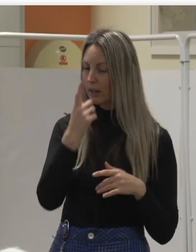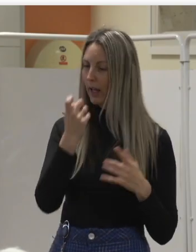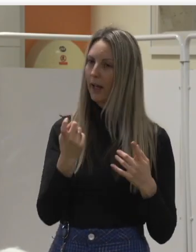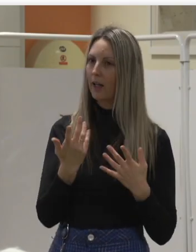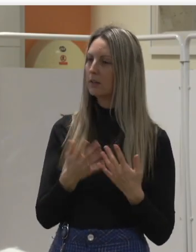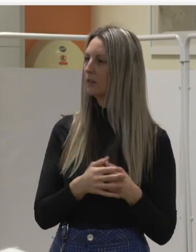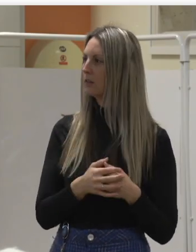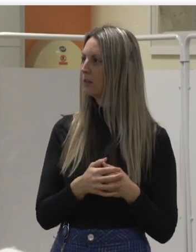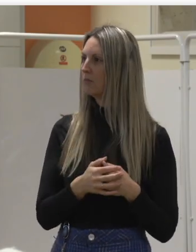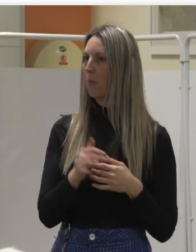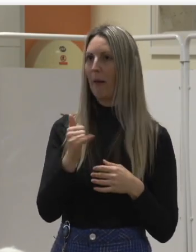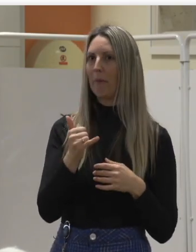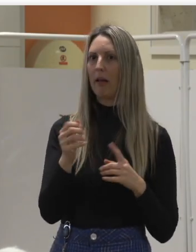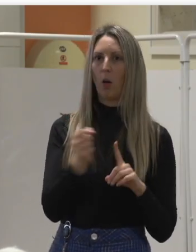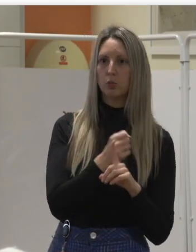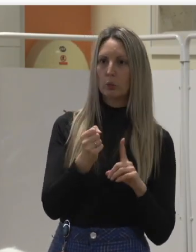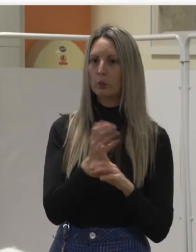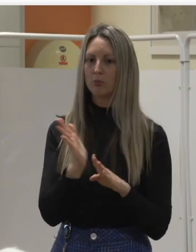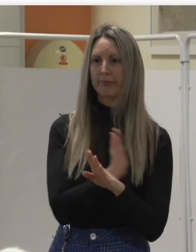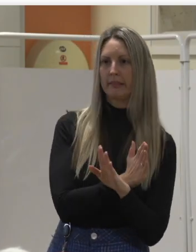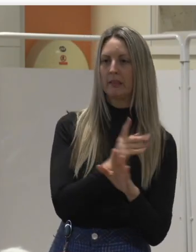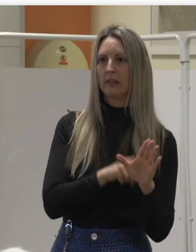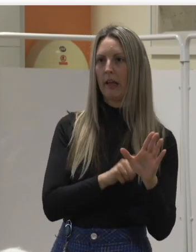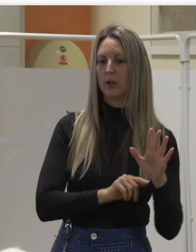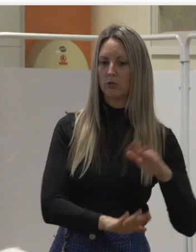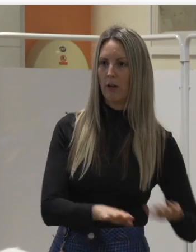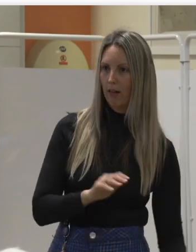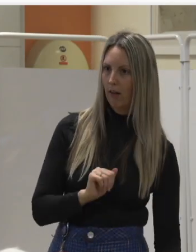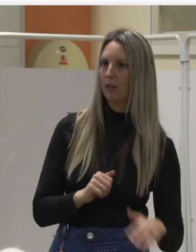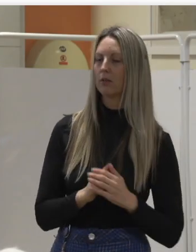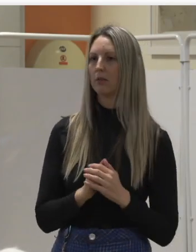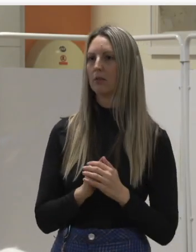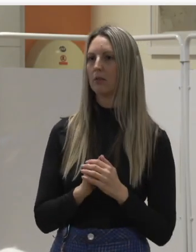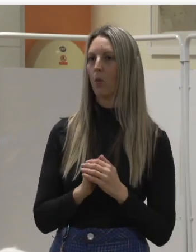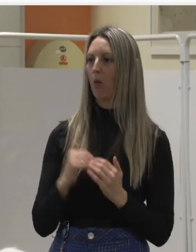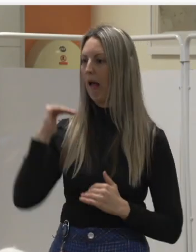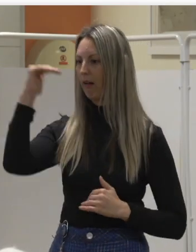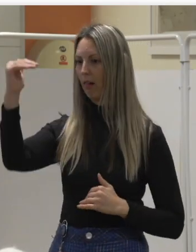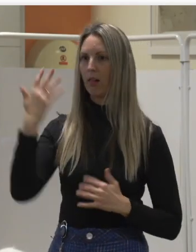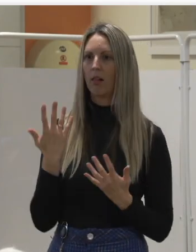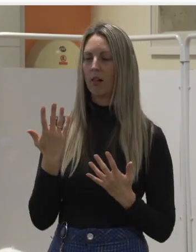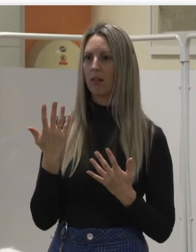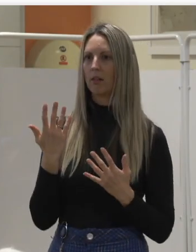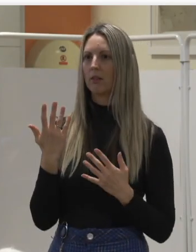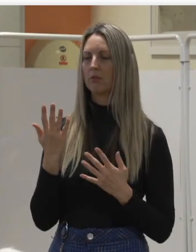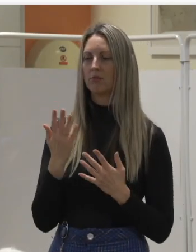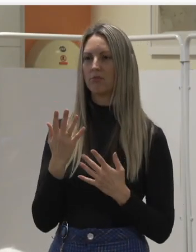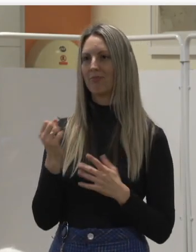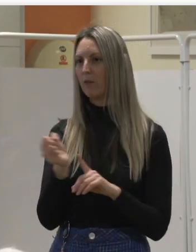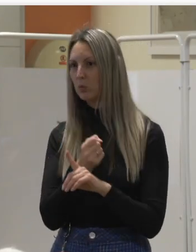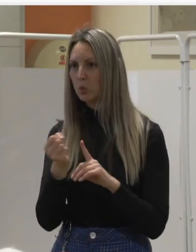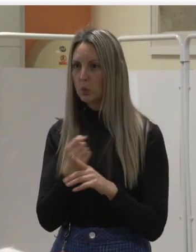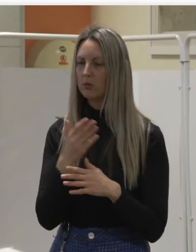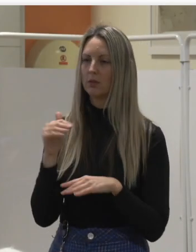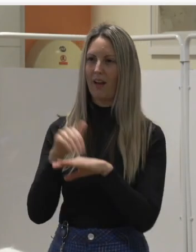abuse in the childhood or in adulthood, or it could be something related to the mental stress. So there